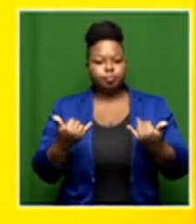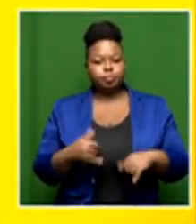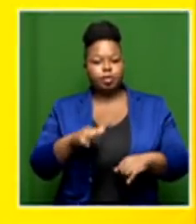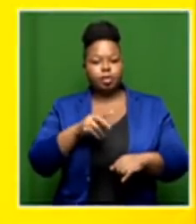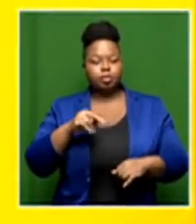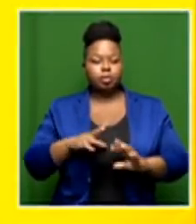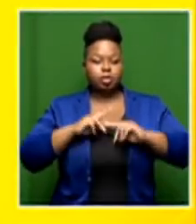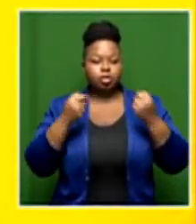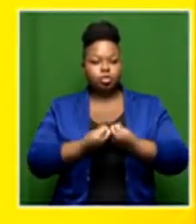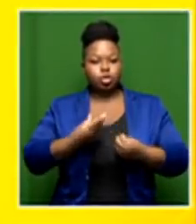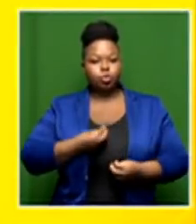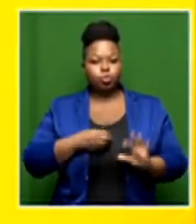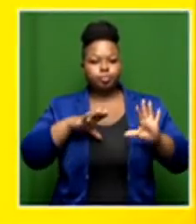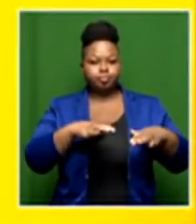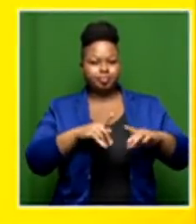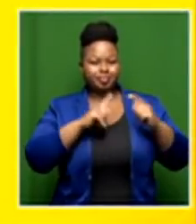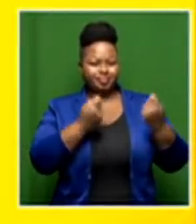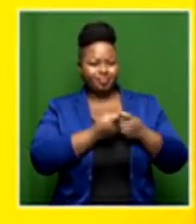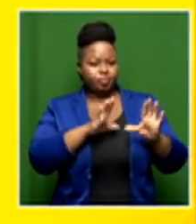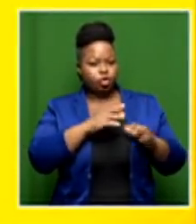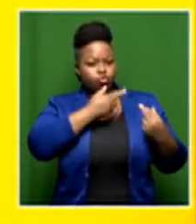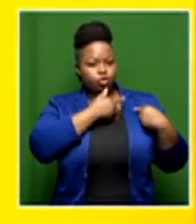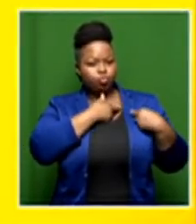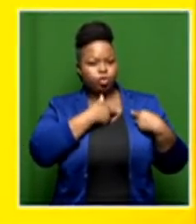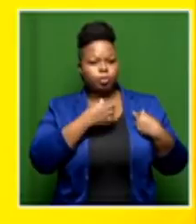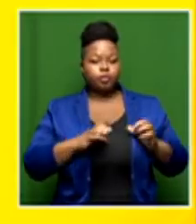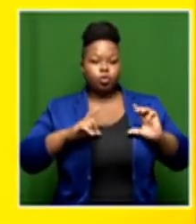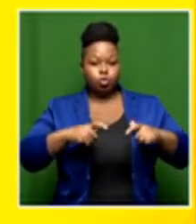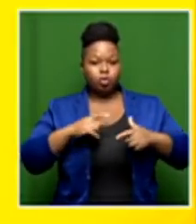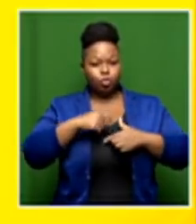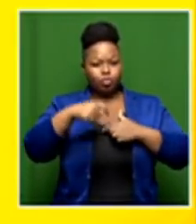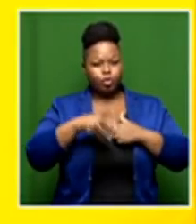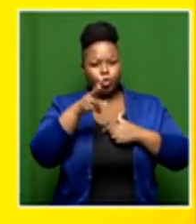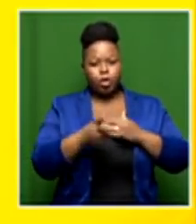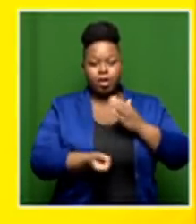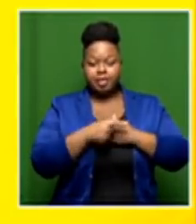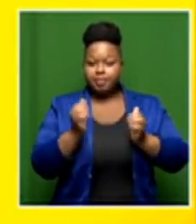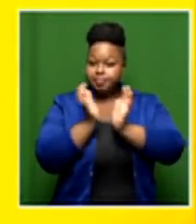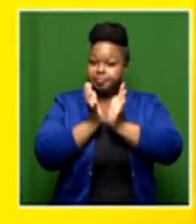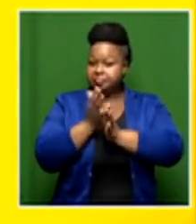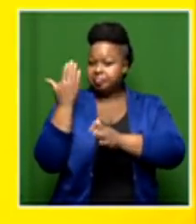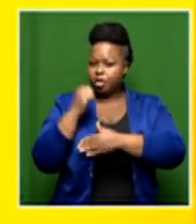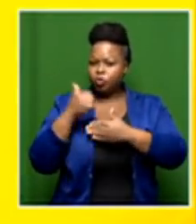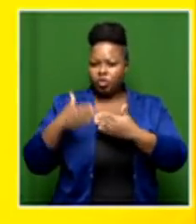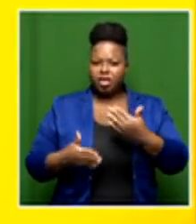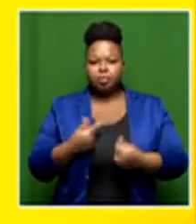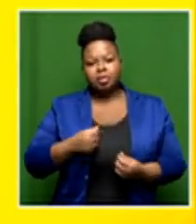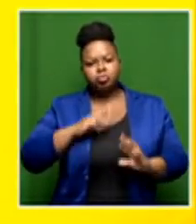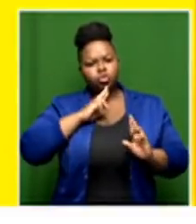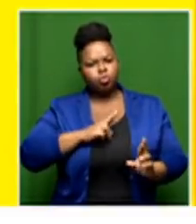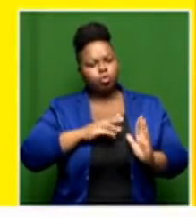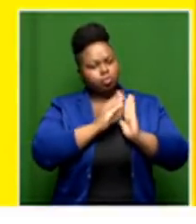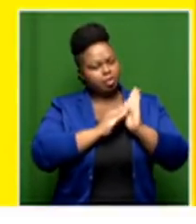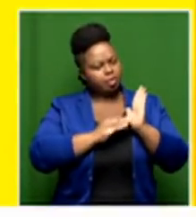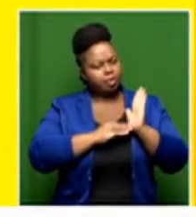the ANC National Youth Task Team, which is mandated to take the ANC Youth League to Congress, held its first meeting over the weekend, and it received a